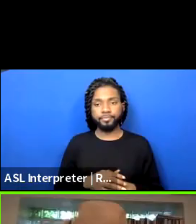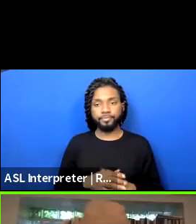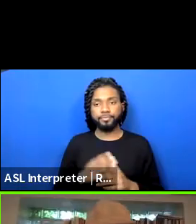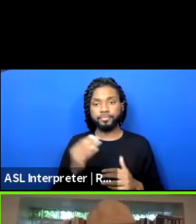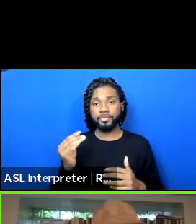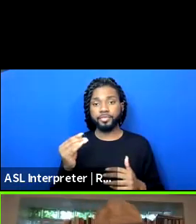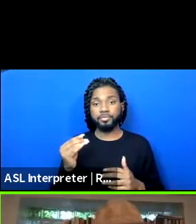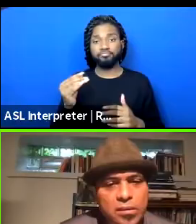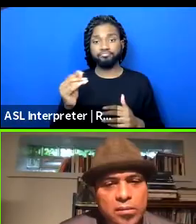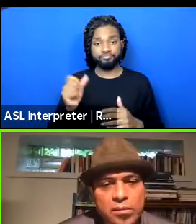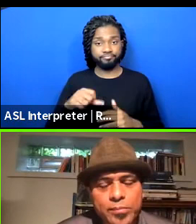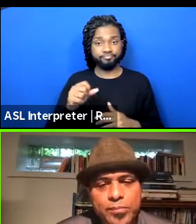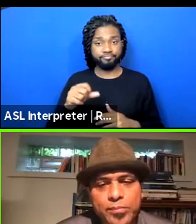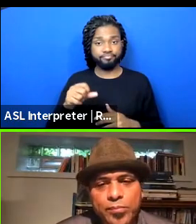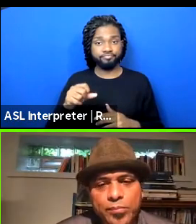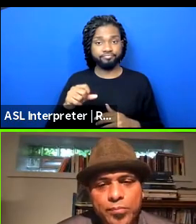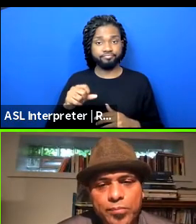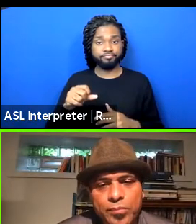yeah, I think